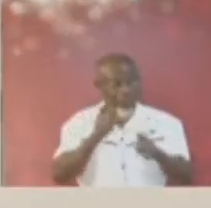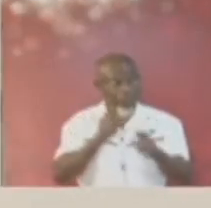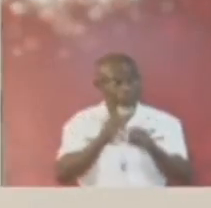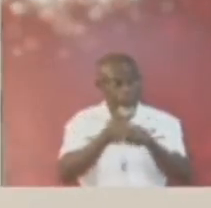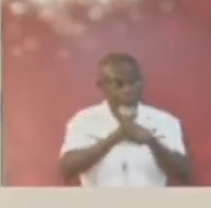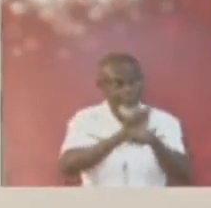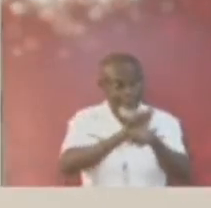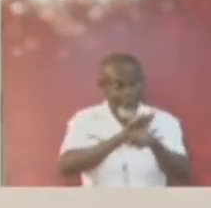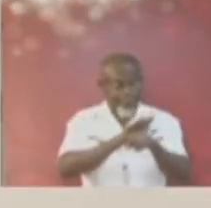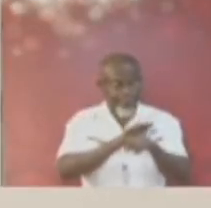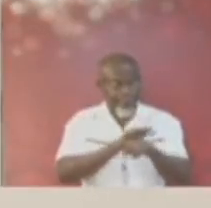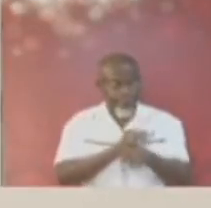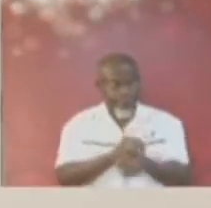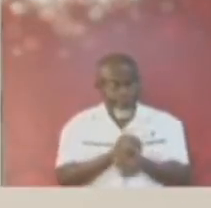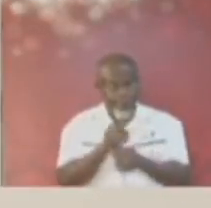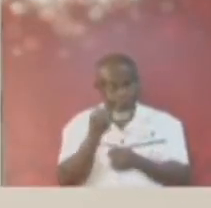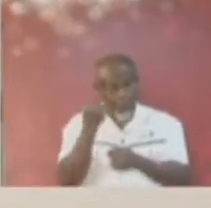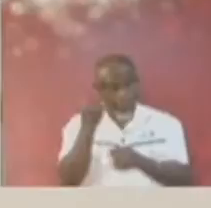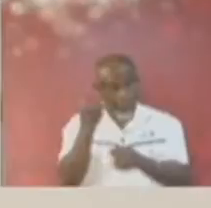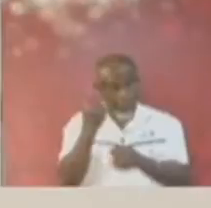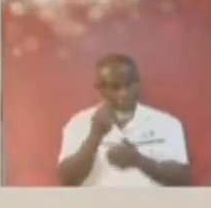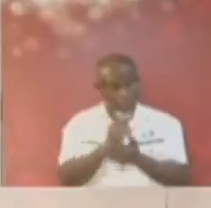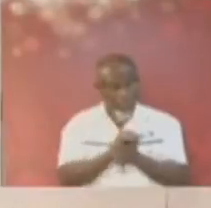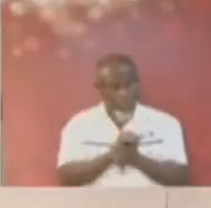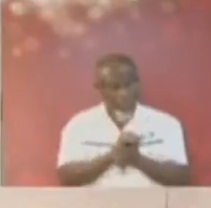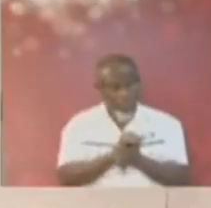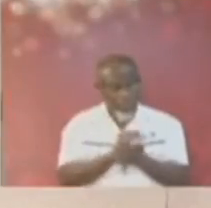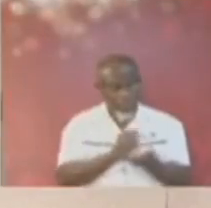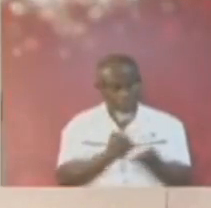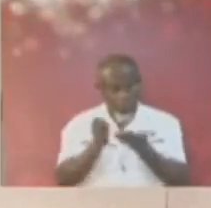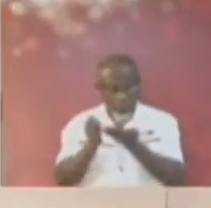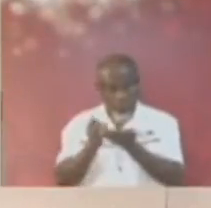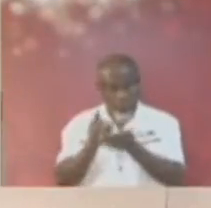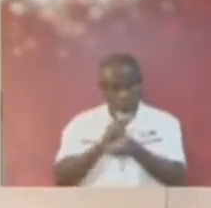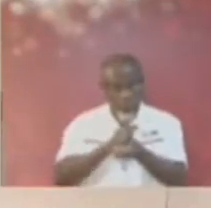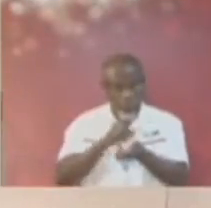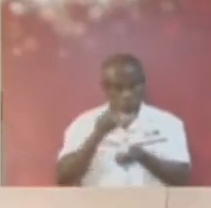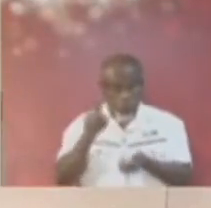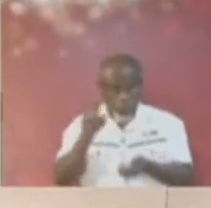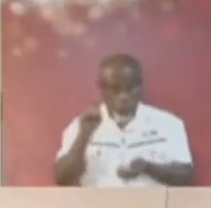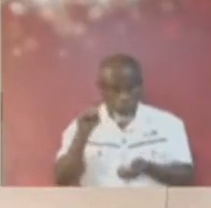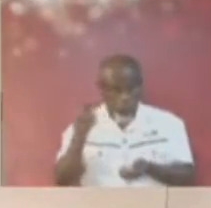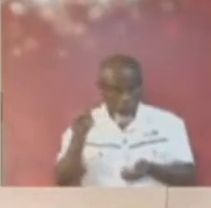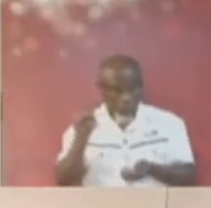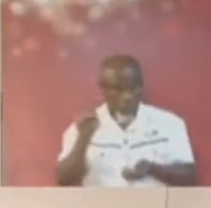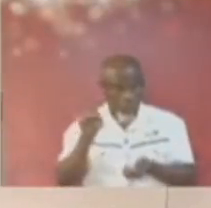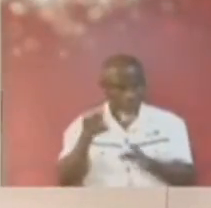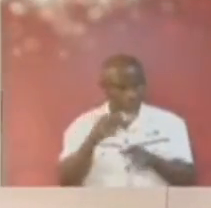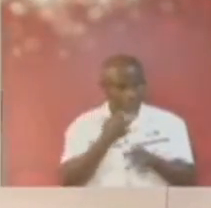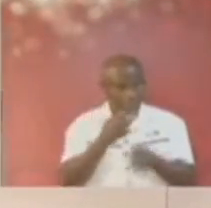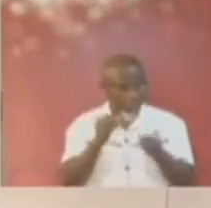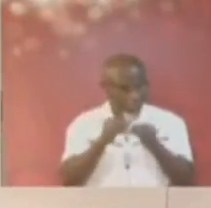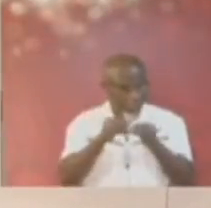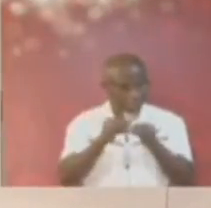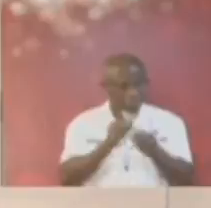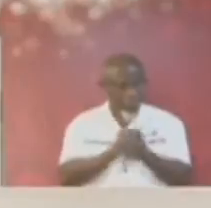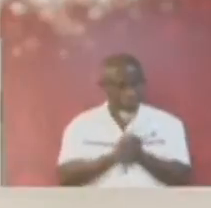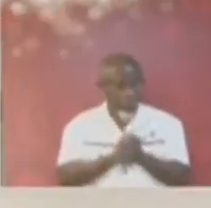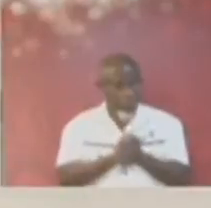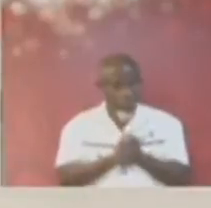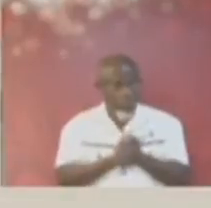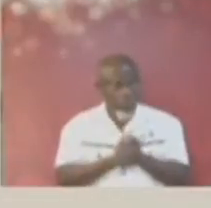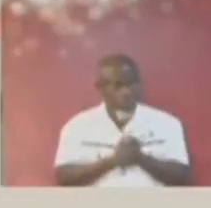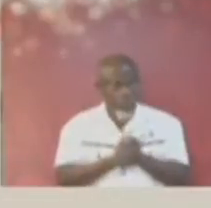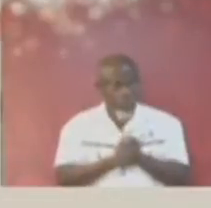and hypertension in the older age group. Yeah, well, prevalence of diabetes by itself is 30% in the